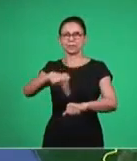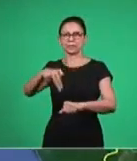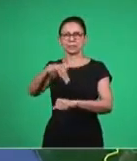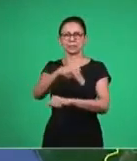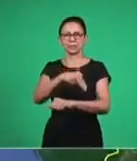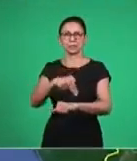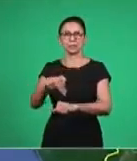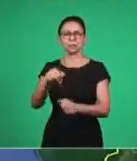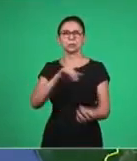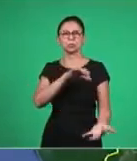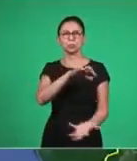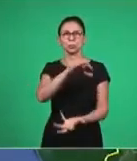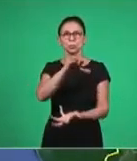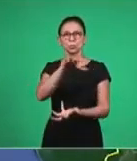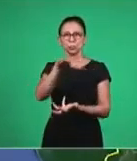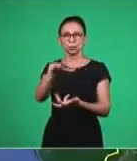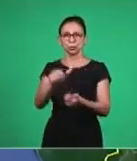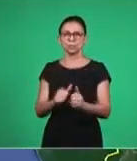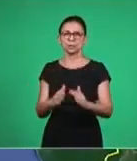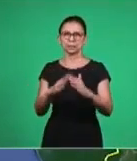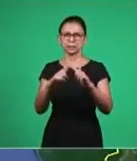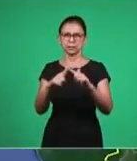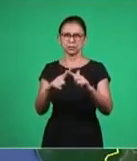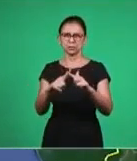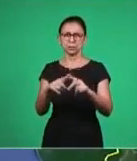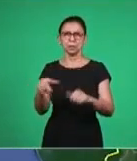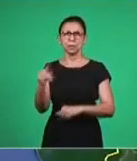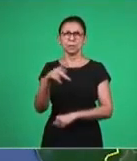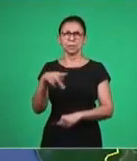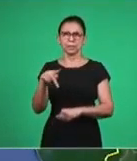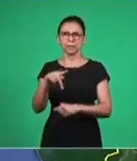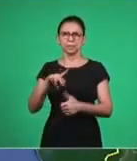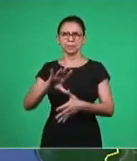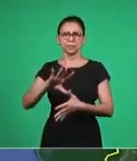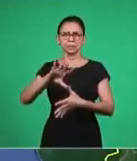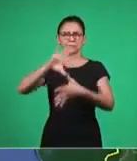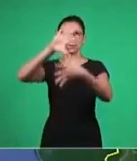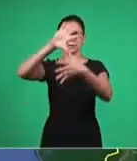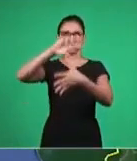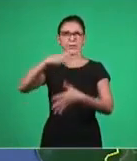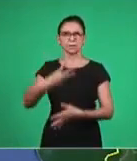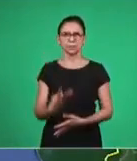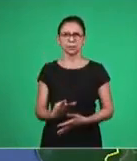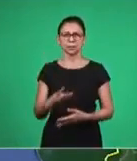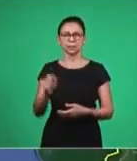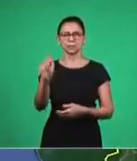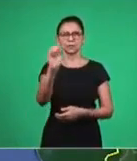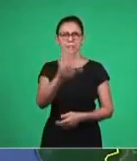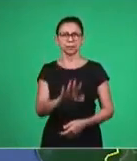the Maranatha Christian Church is present in all the continents of the world, in churches